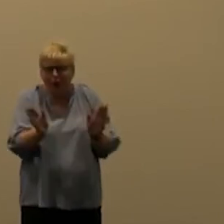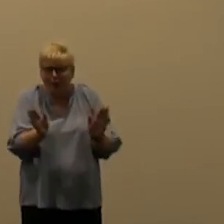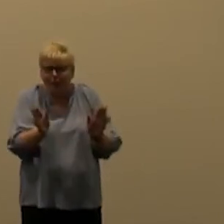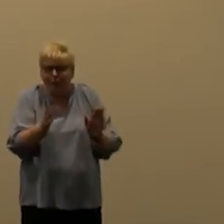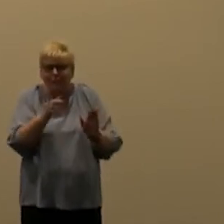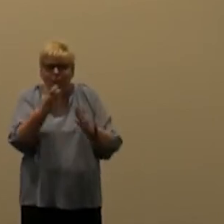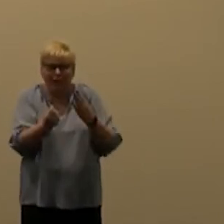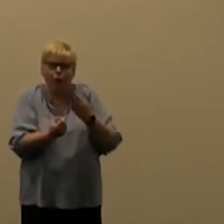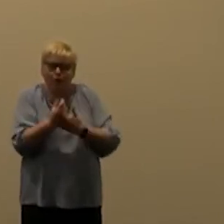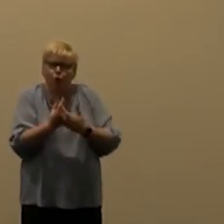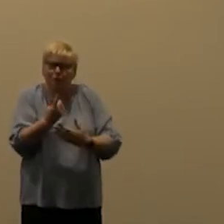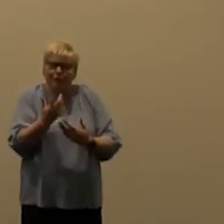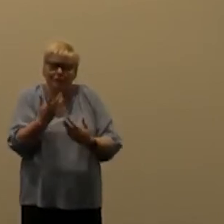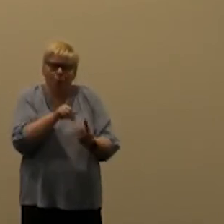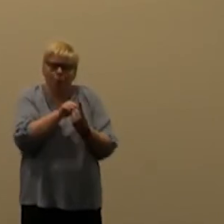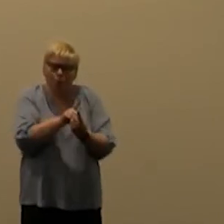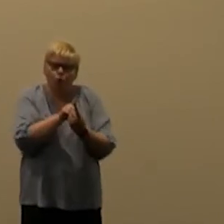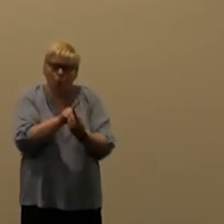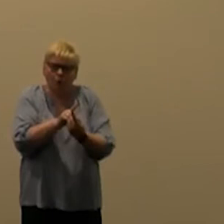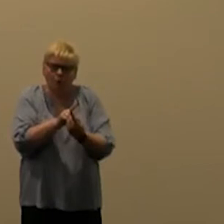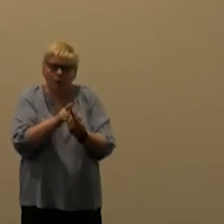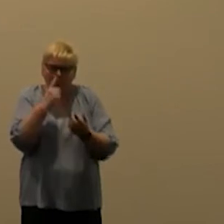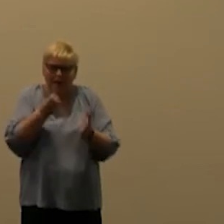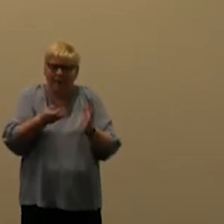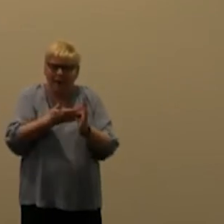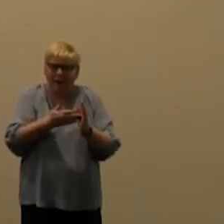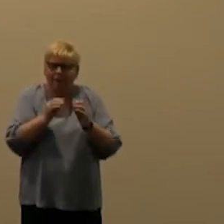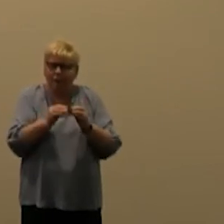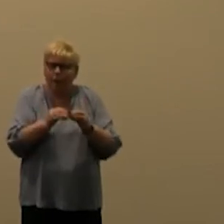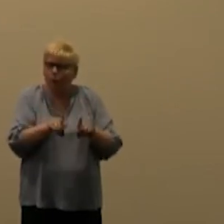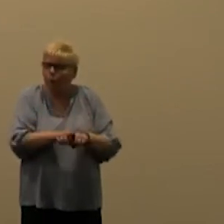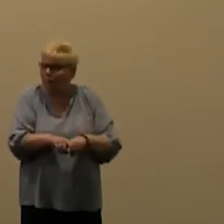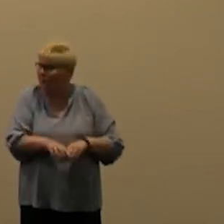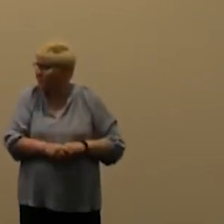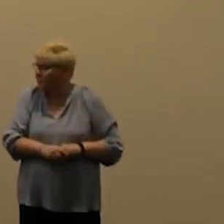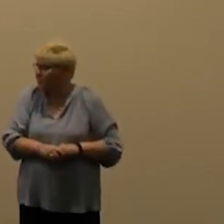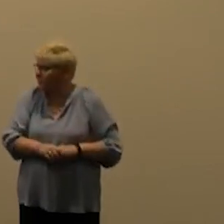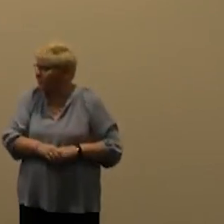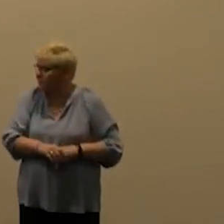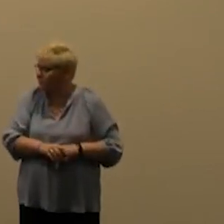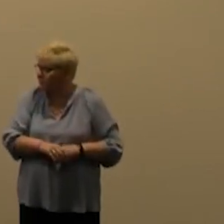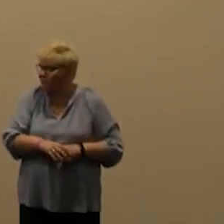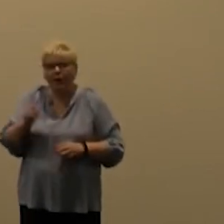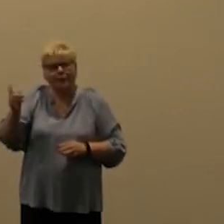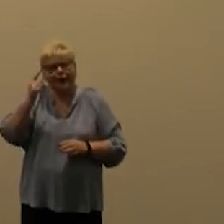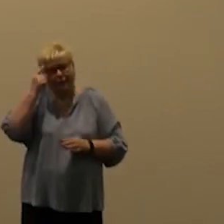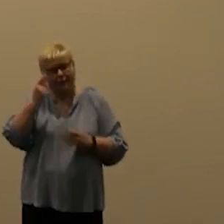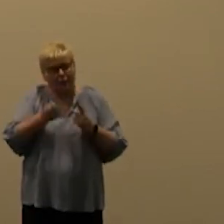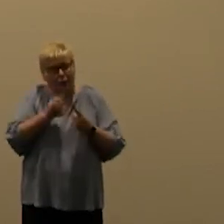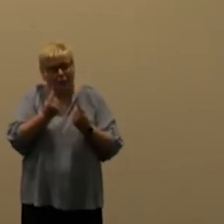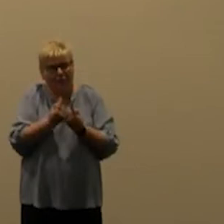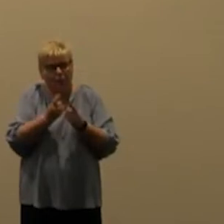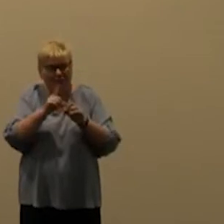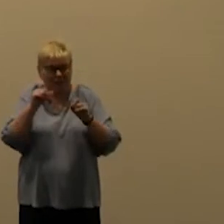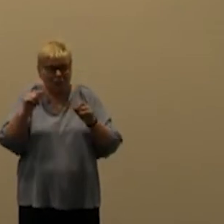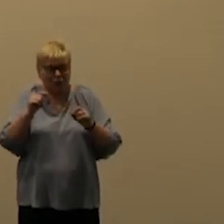always the opportunity for those one-to-ones where we can add that value as well. I think the other thing about the digital